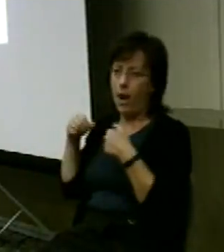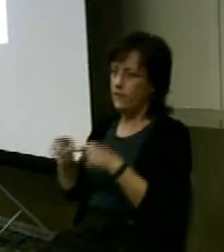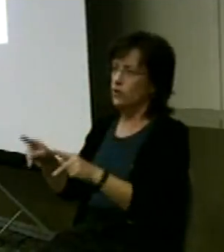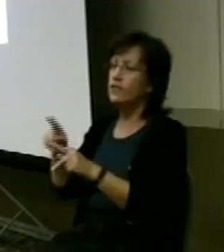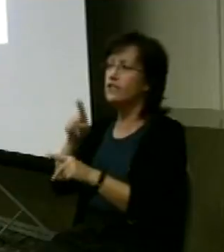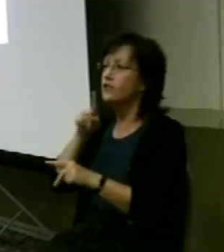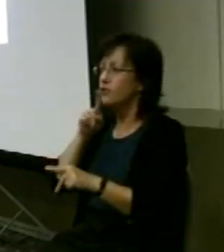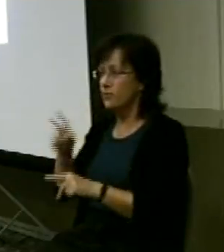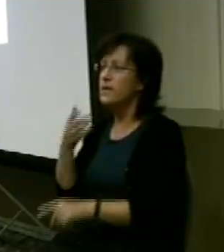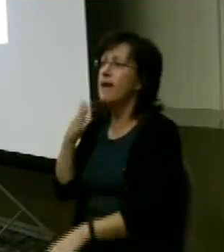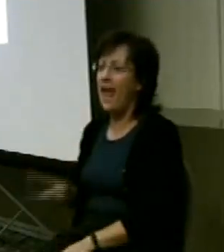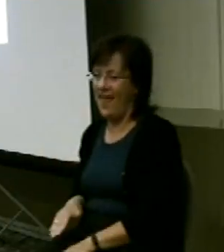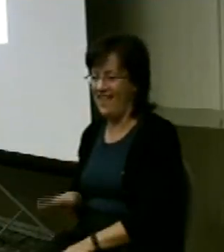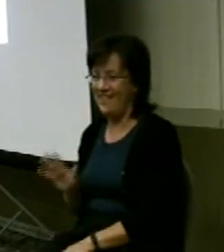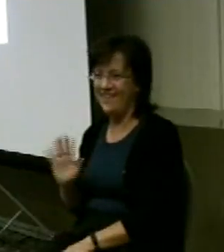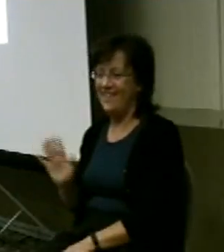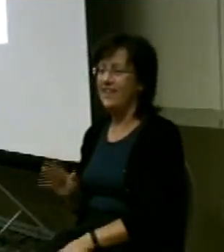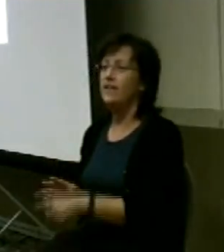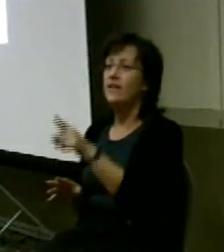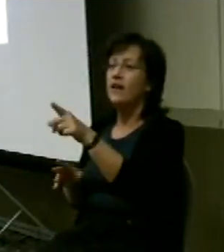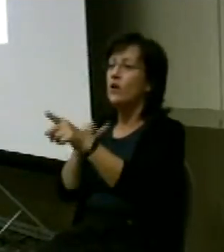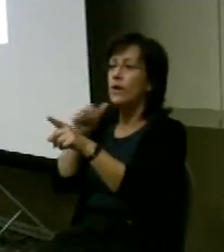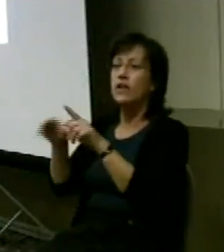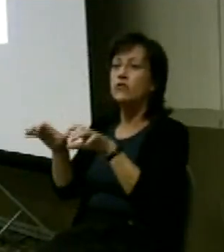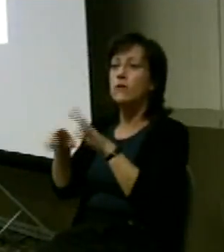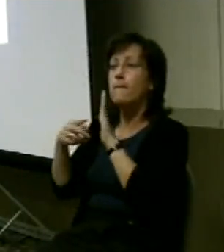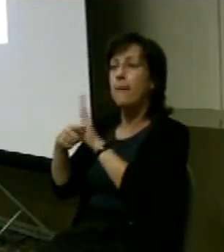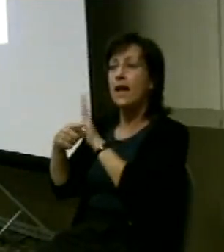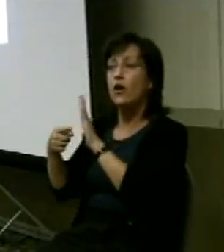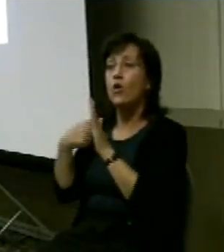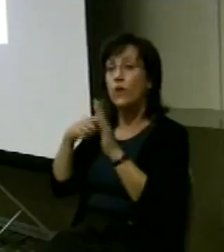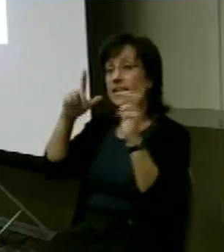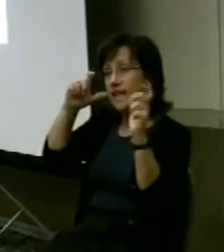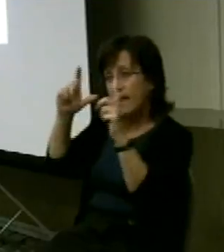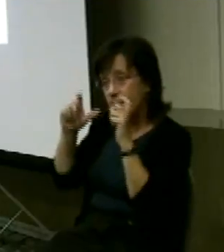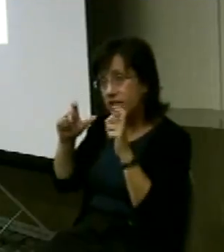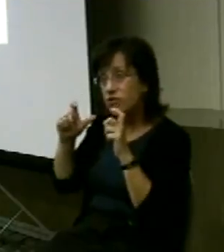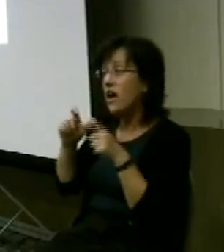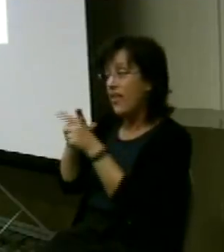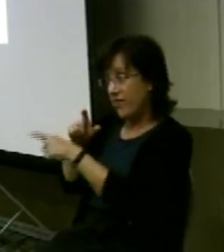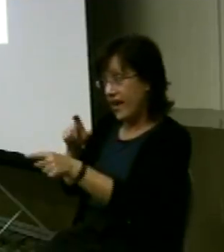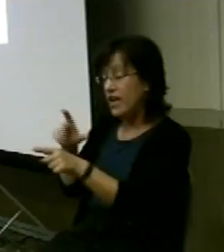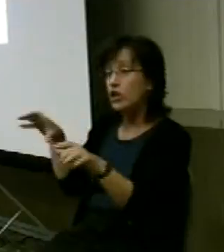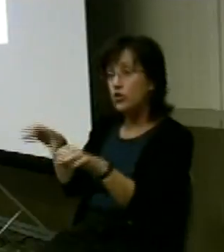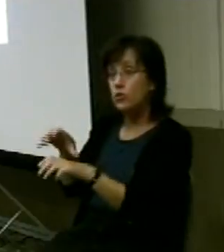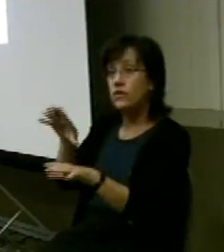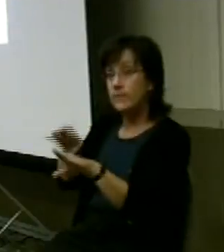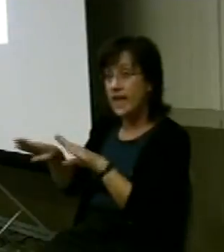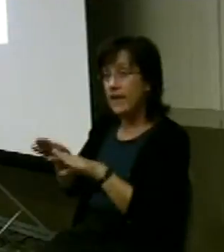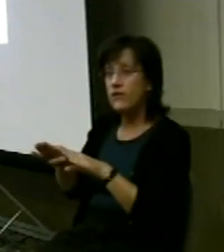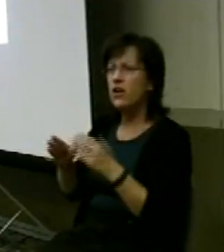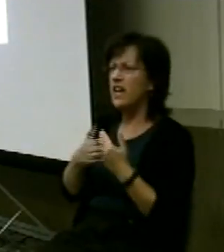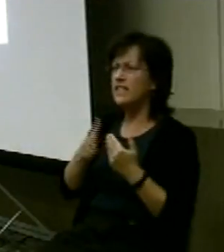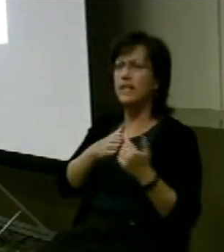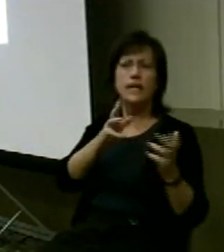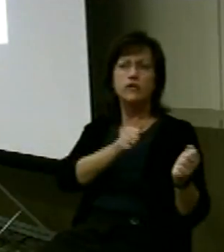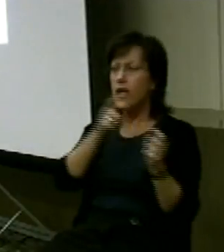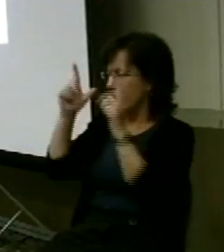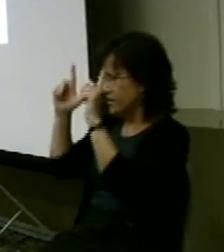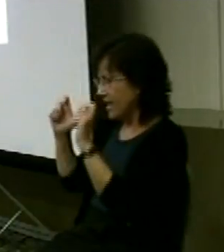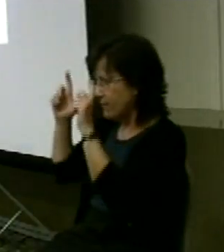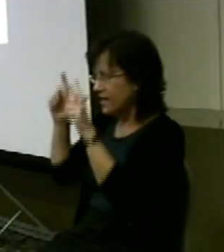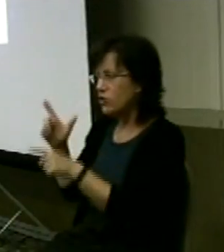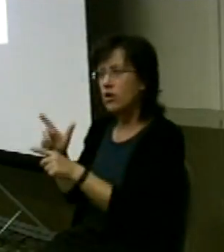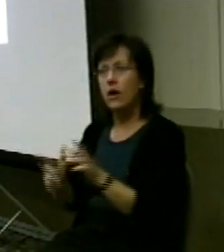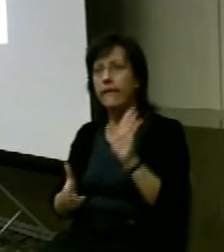be bad. We don't usually model, we take pictures because they actually do the behavior, so it's very easy. Get your camera, take a picture, and then